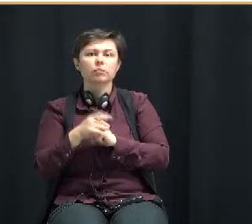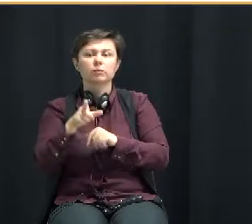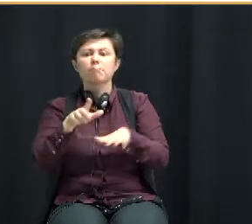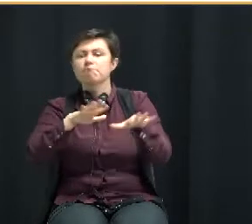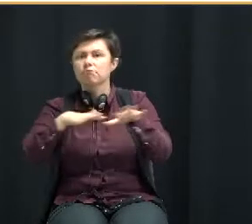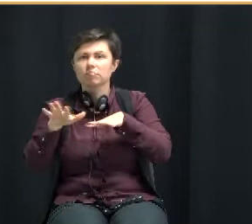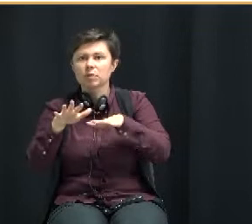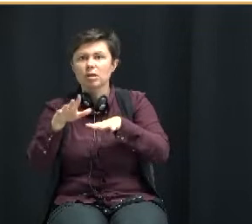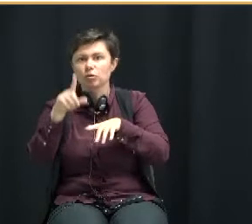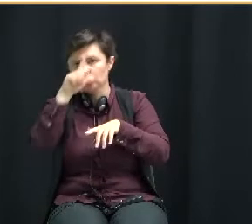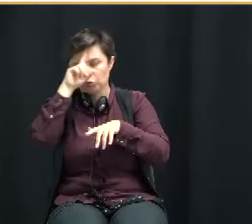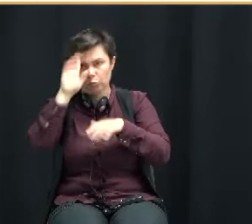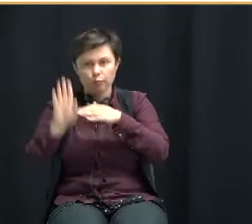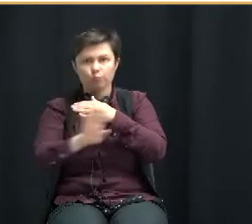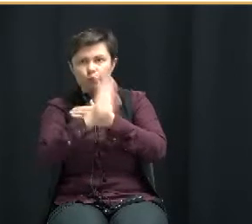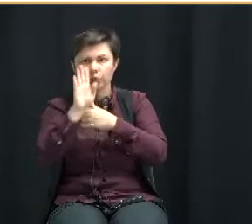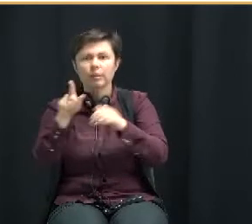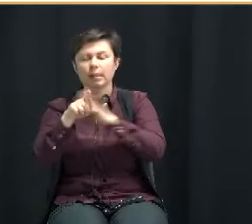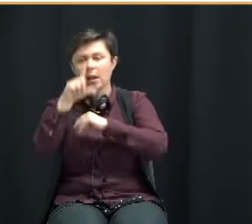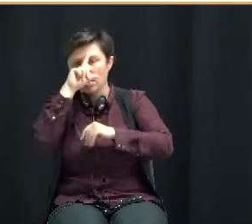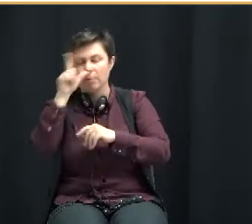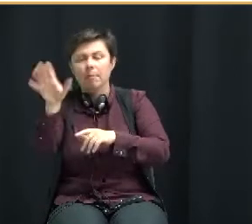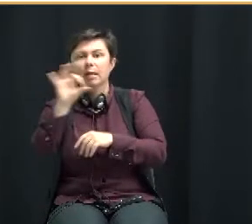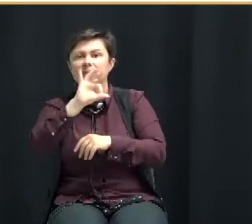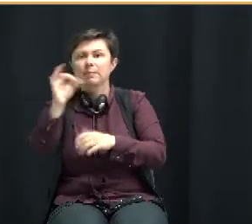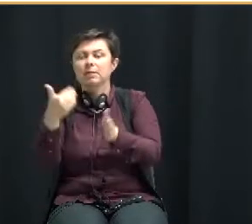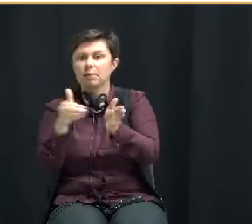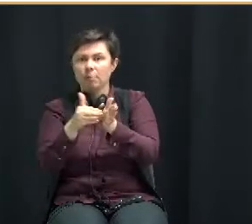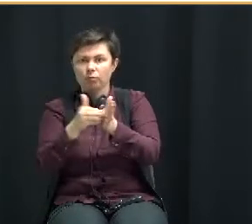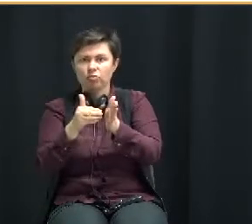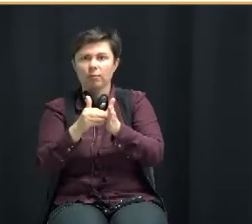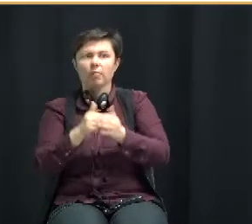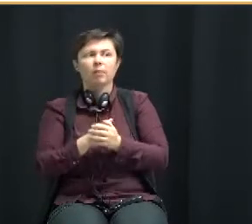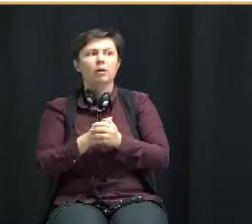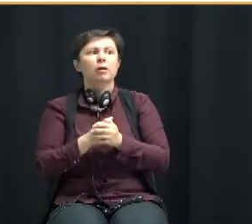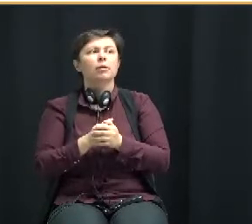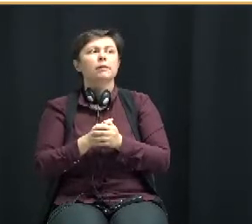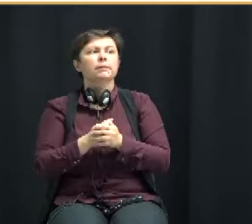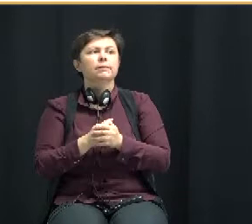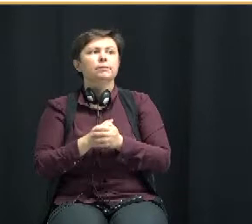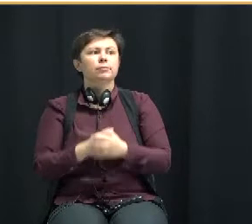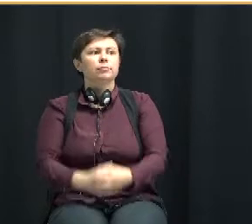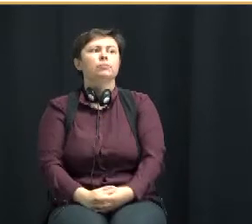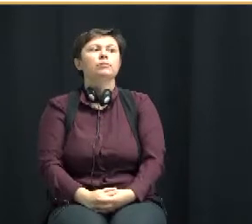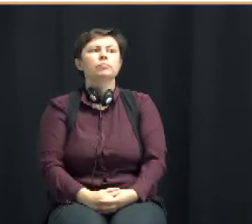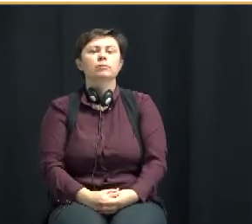of urban and public spaces for people with special needs,